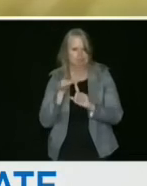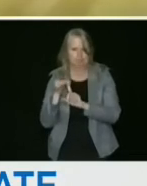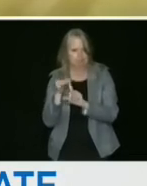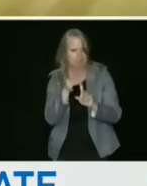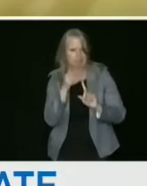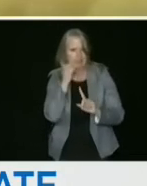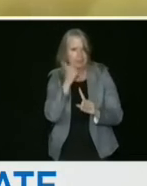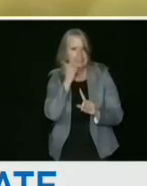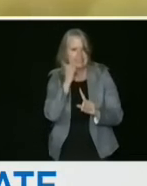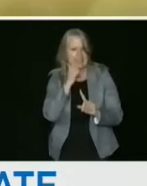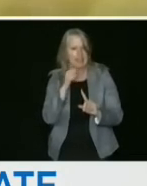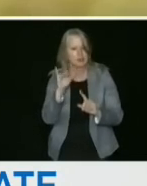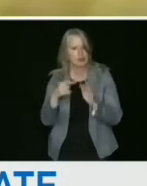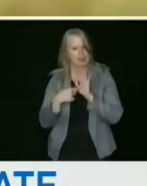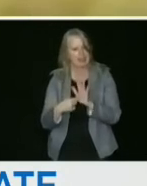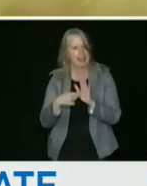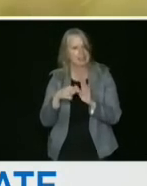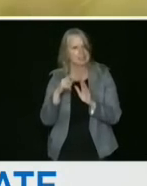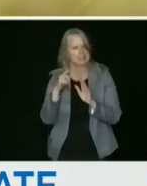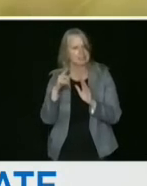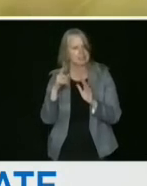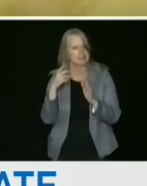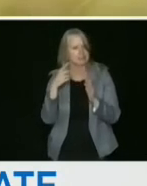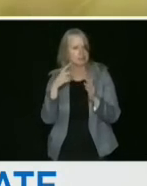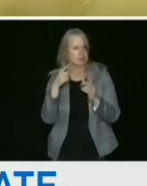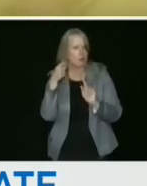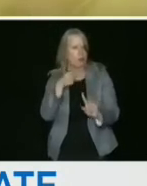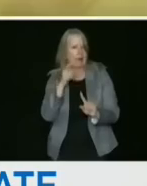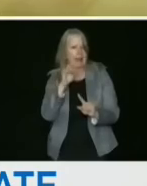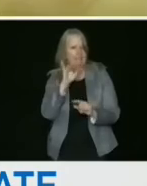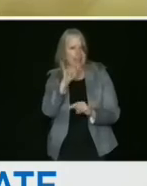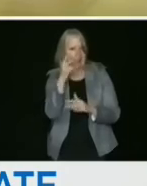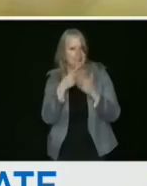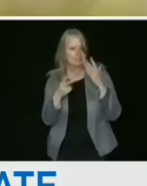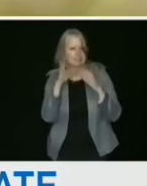this model is trying to demonstrate.